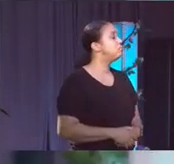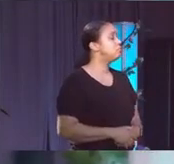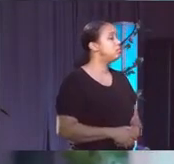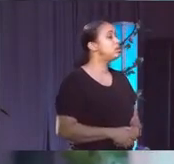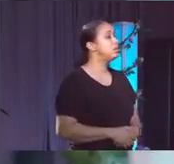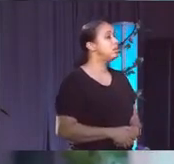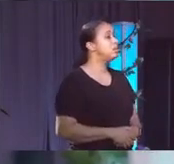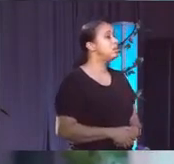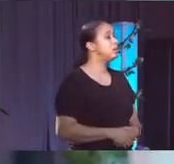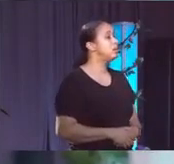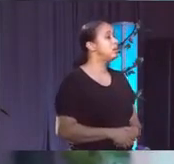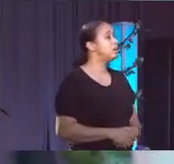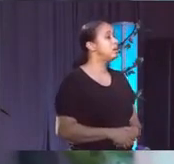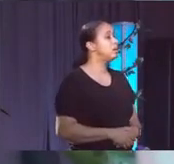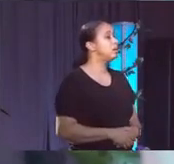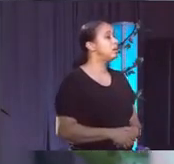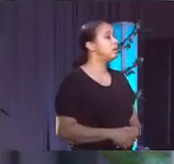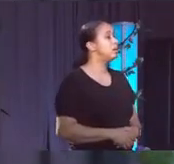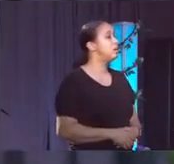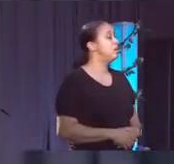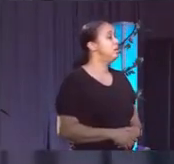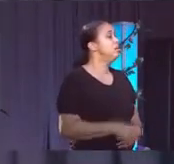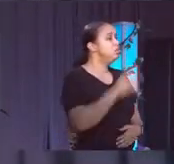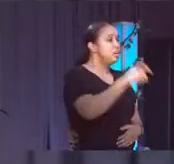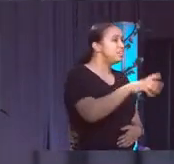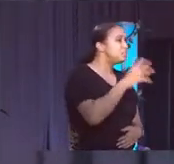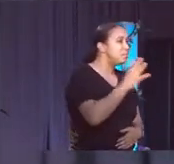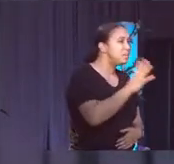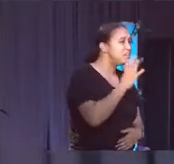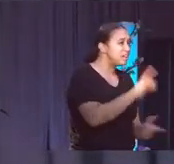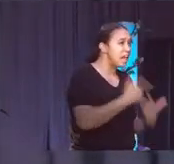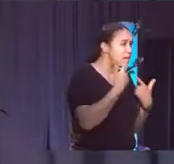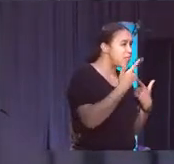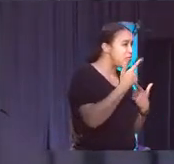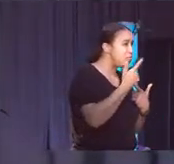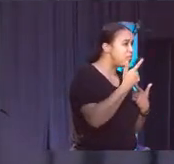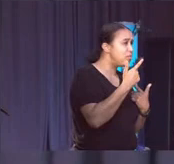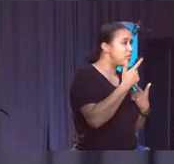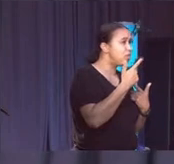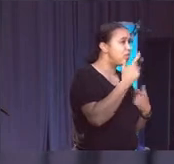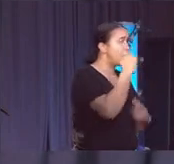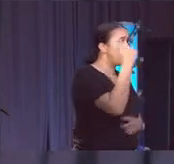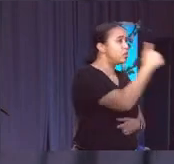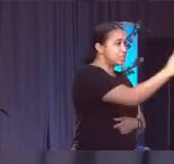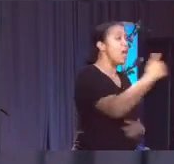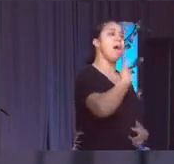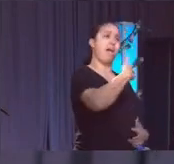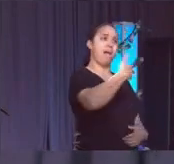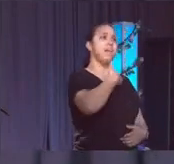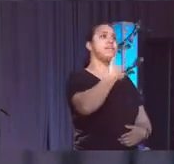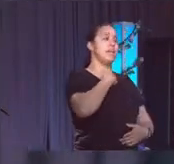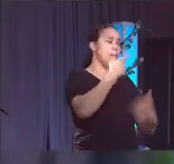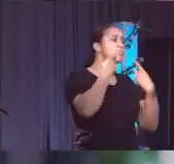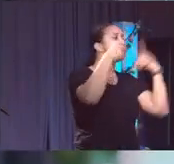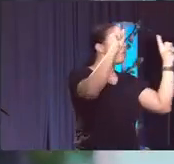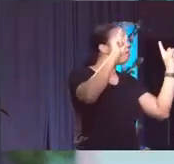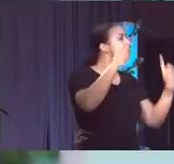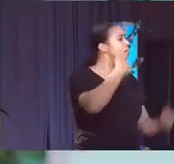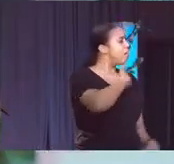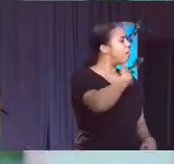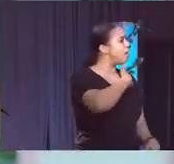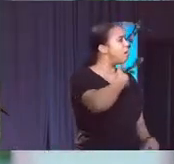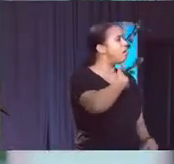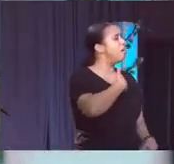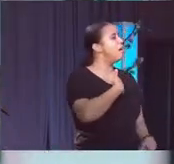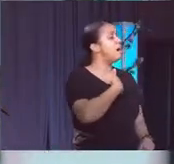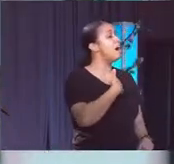You have to, you got to speak life over yourself. I am thriving. I was